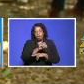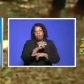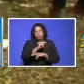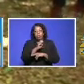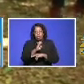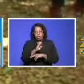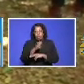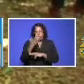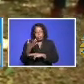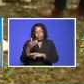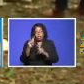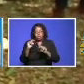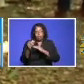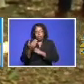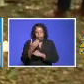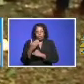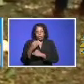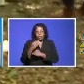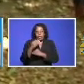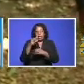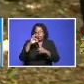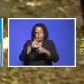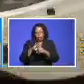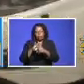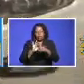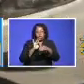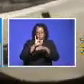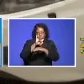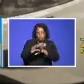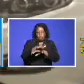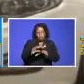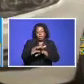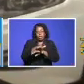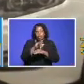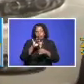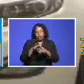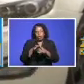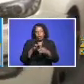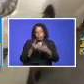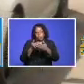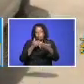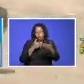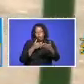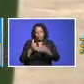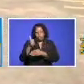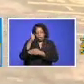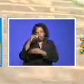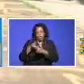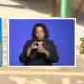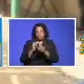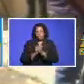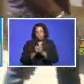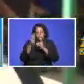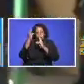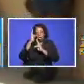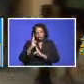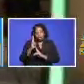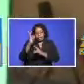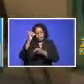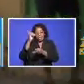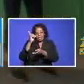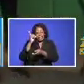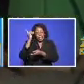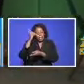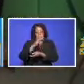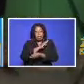morning as they waited to cast their votes in the advanced poll just a week ahead of the general election. Deputy Prime Minister the Honourable Desmond Bannister was